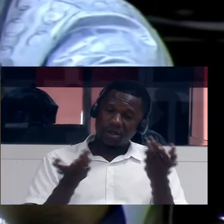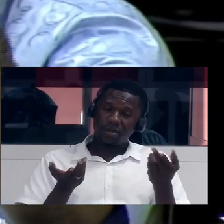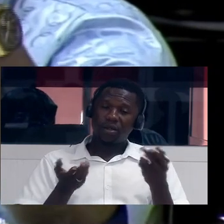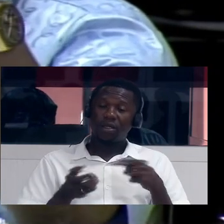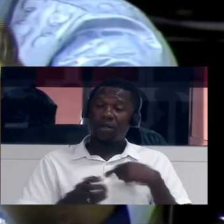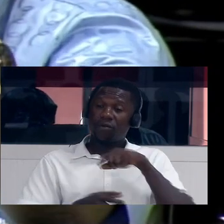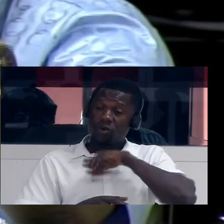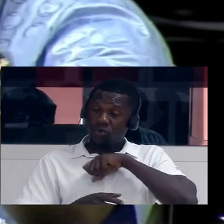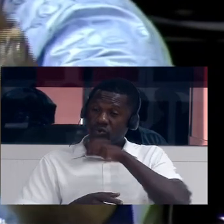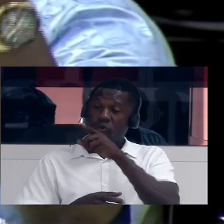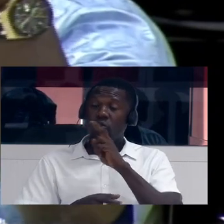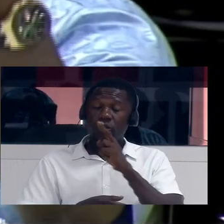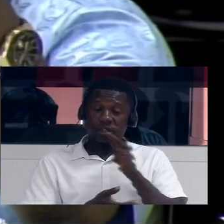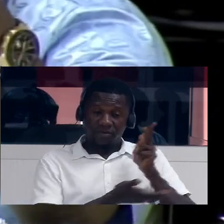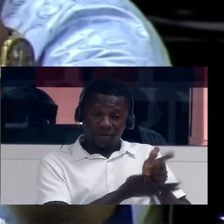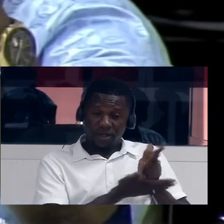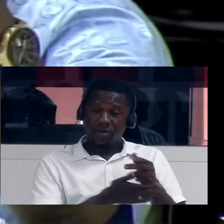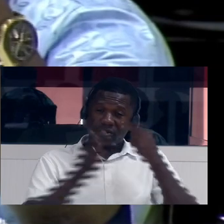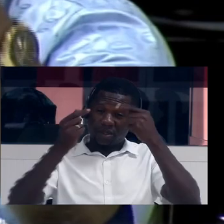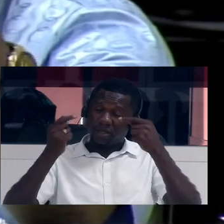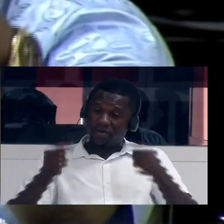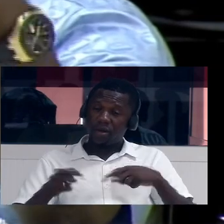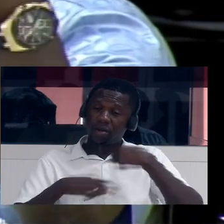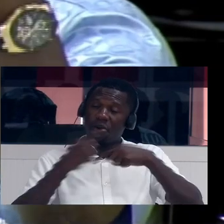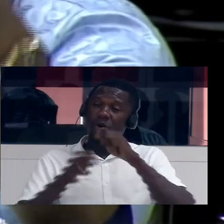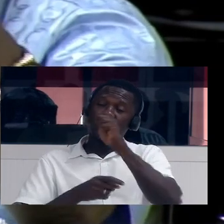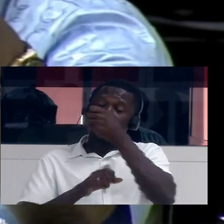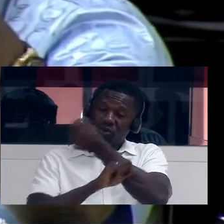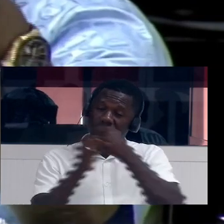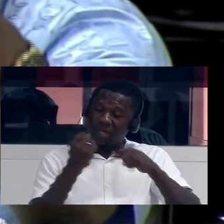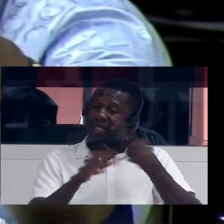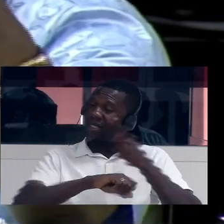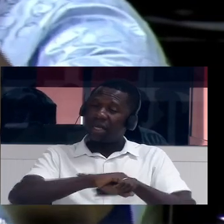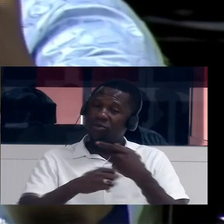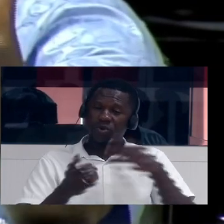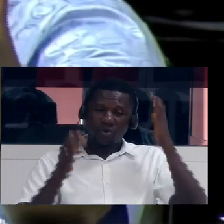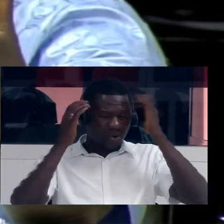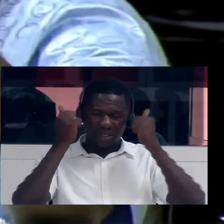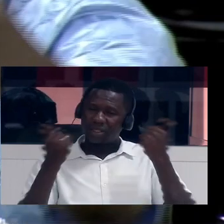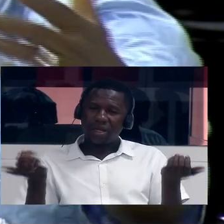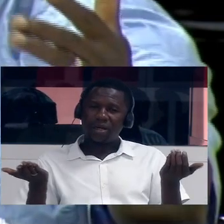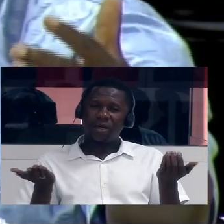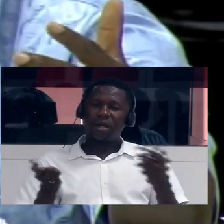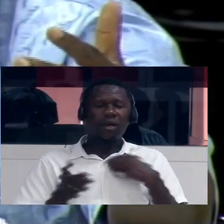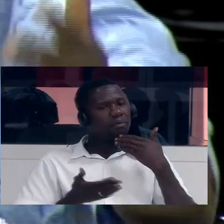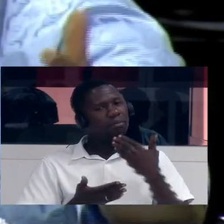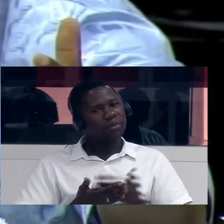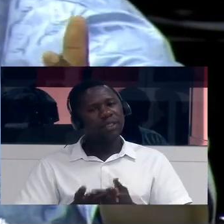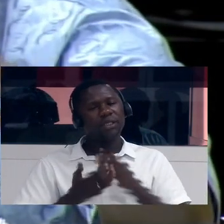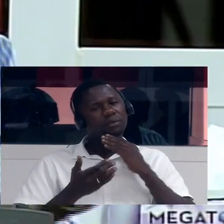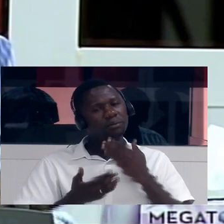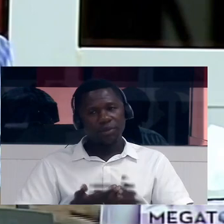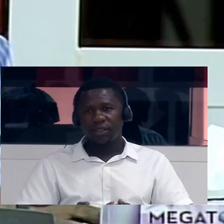for you, who is the witness, to testify about your circumstance at the time so that we understand it. And